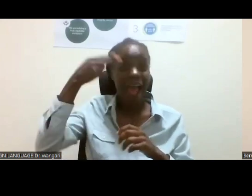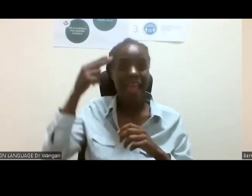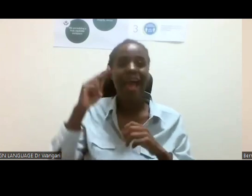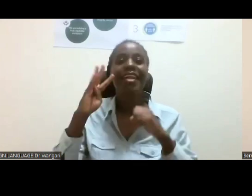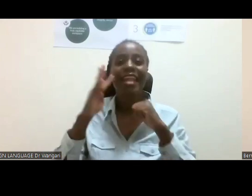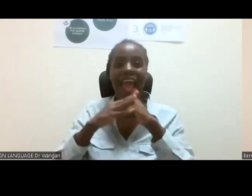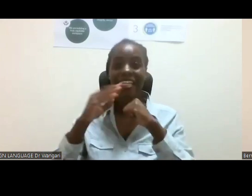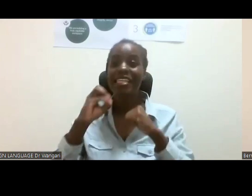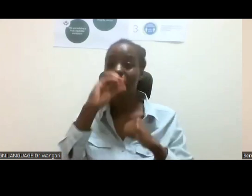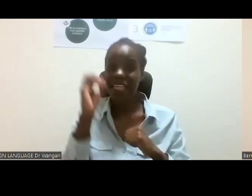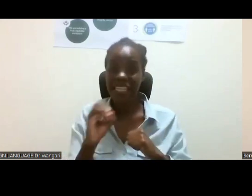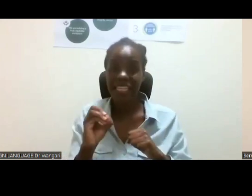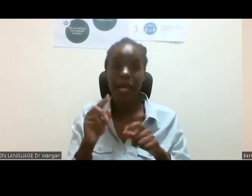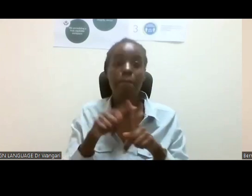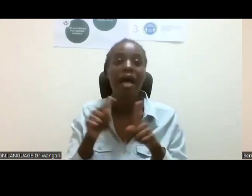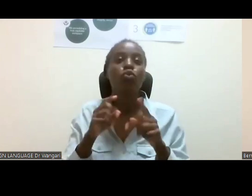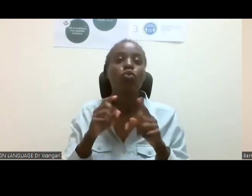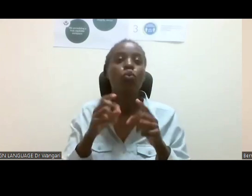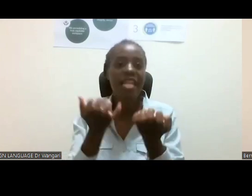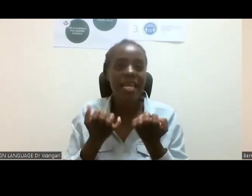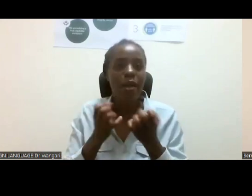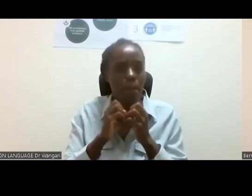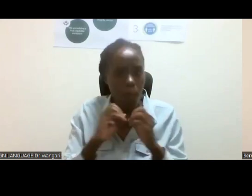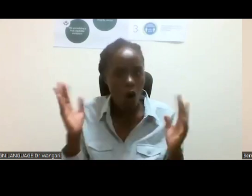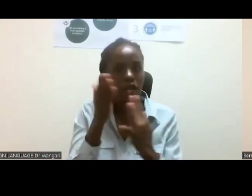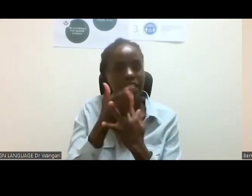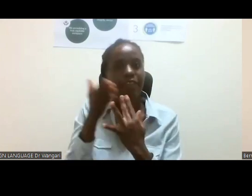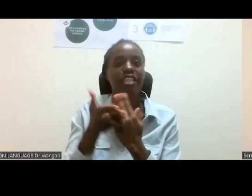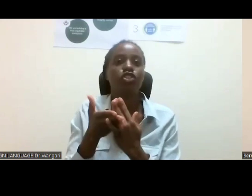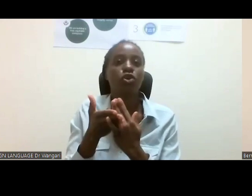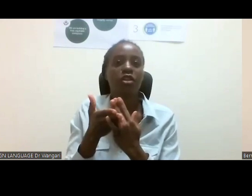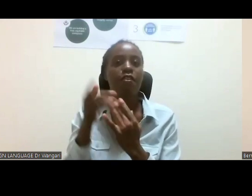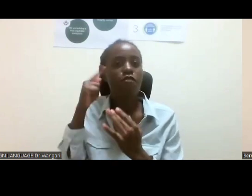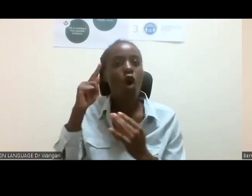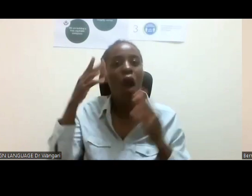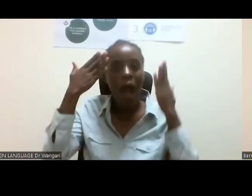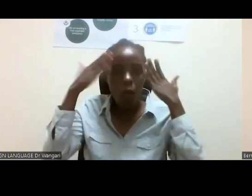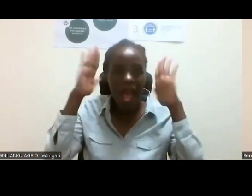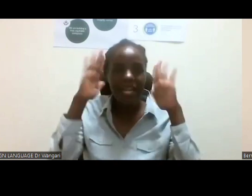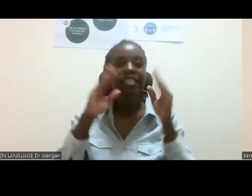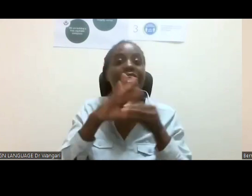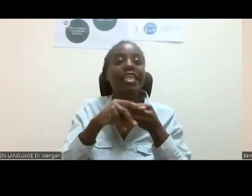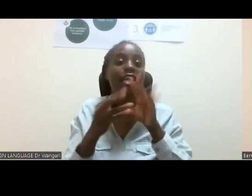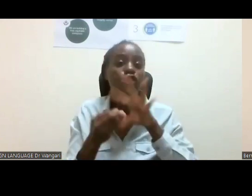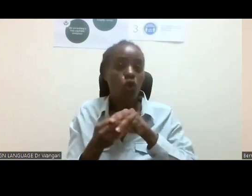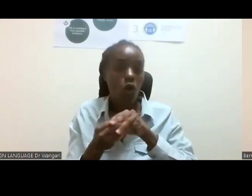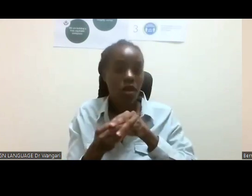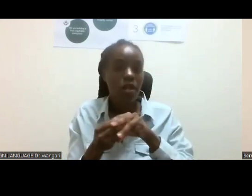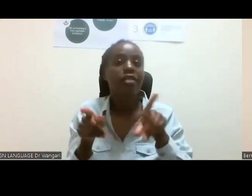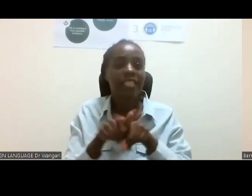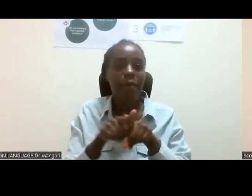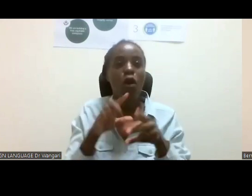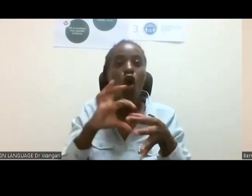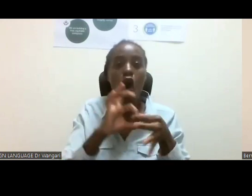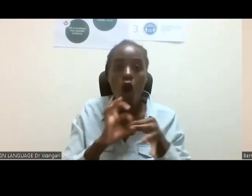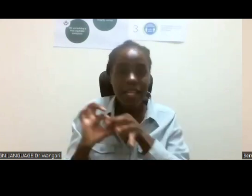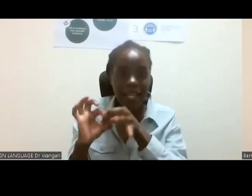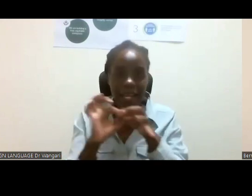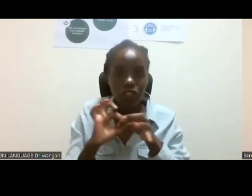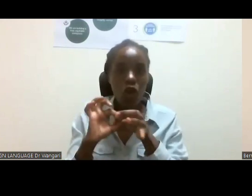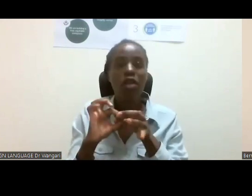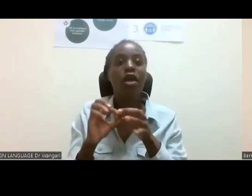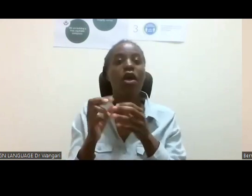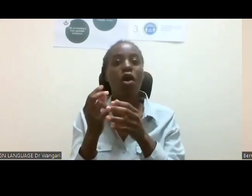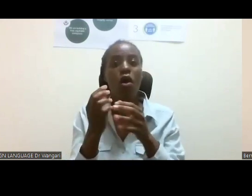that will go beyond awareness creation are needed. There is need for enhanced coordination, partnership, collaborations, and